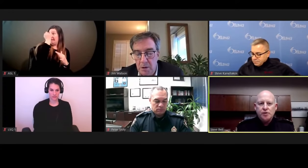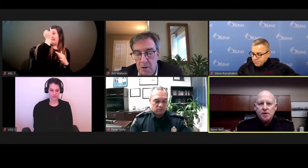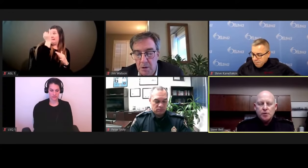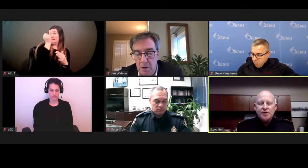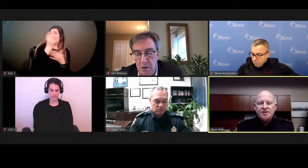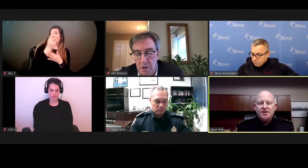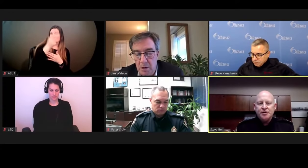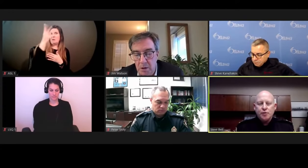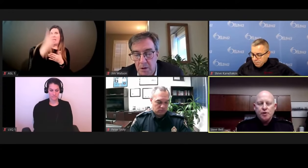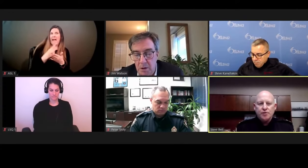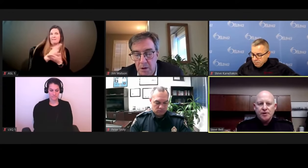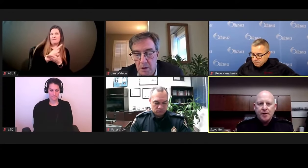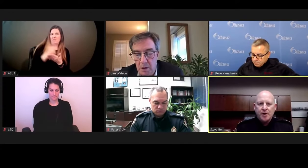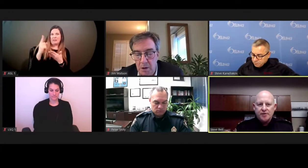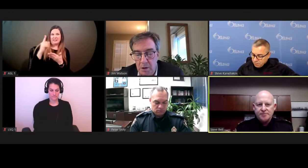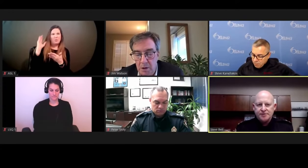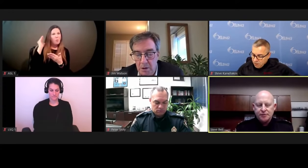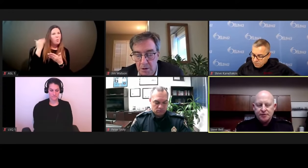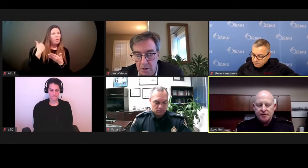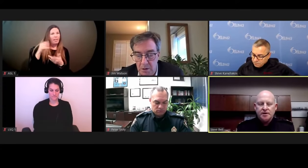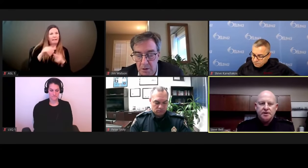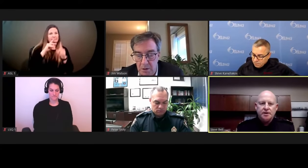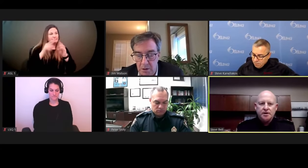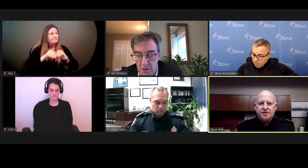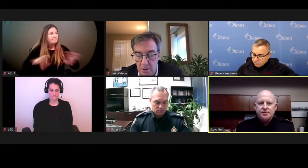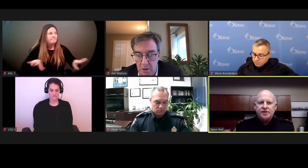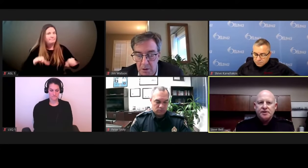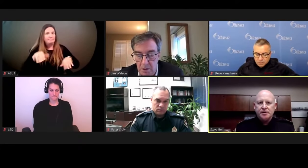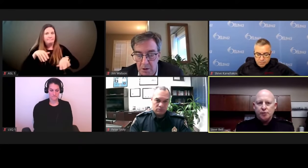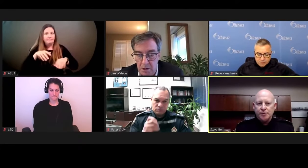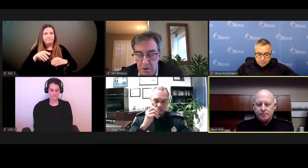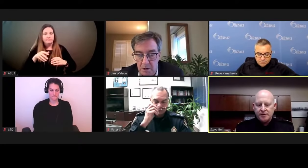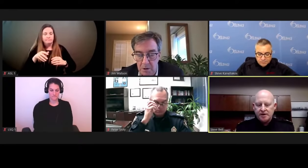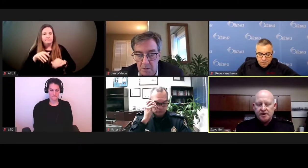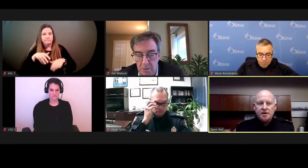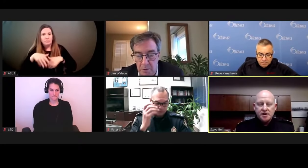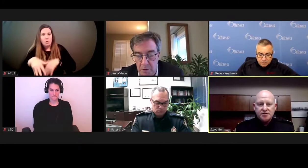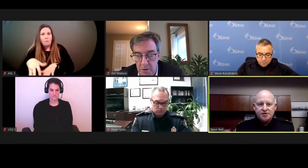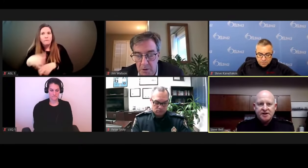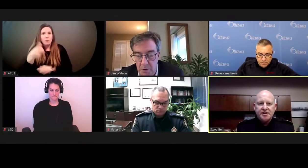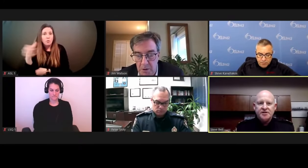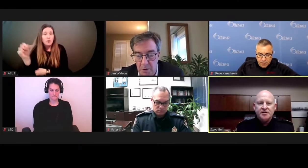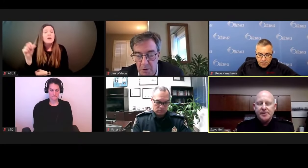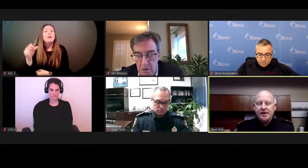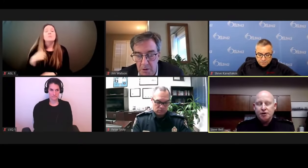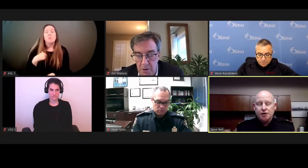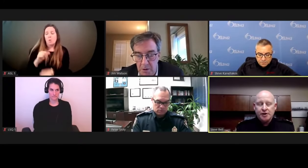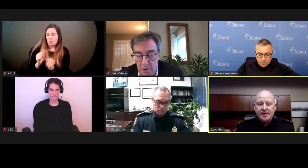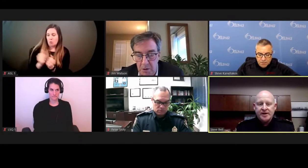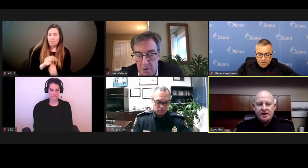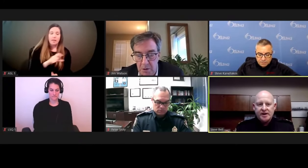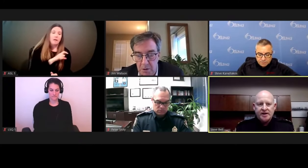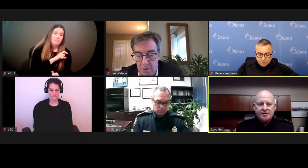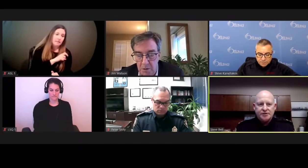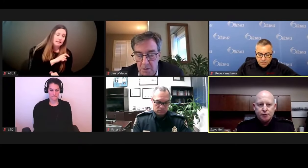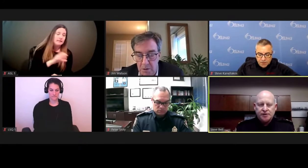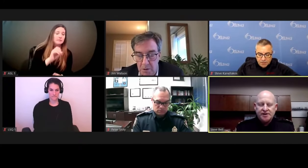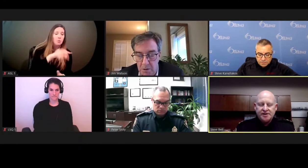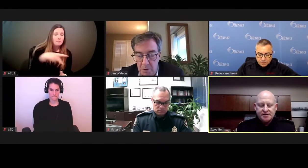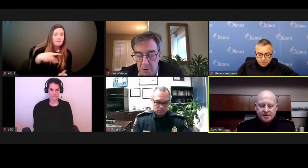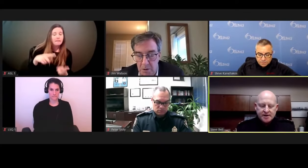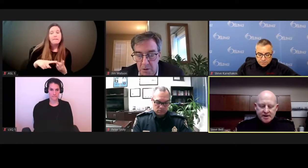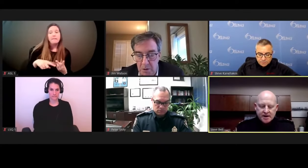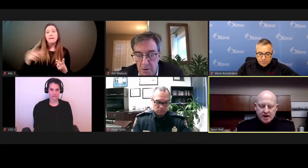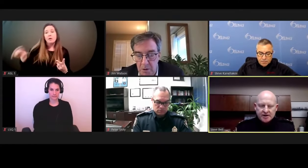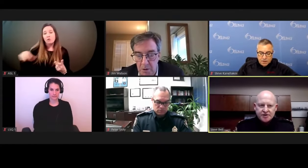ago. We continue to work with our partners between the RCMP, the OPP, the Sûreté du Québec, a Gatineau